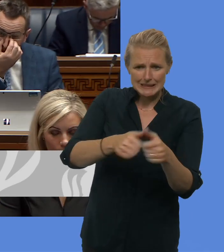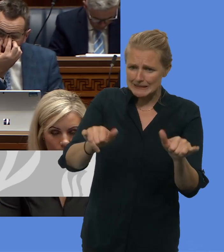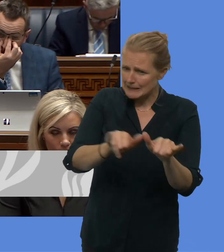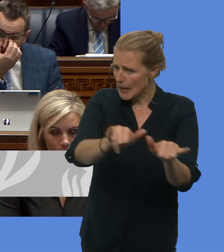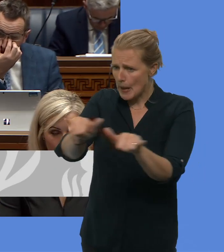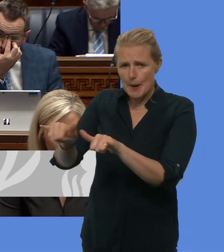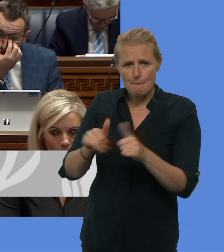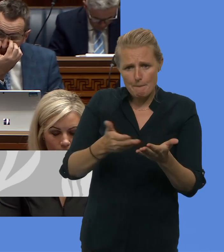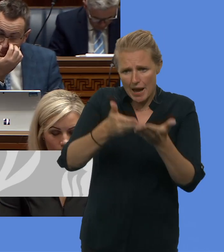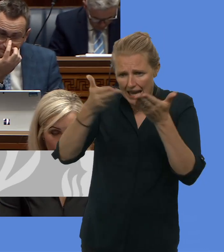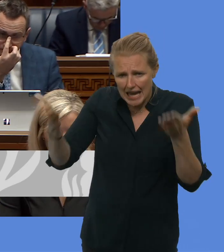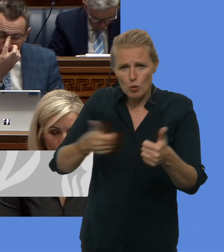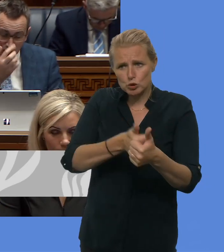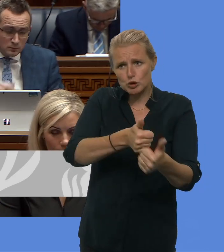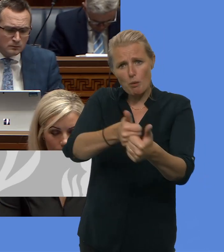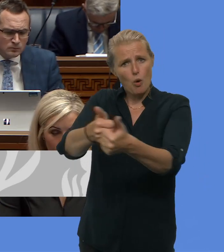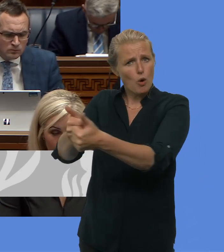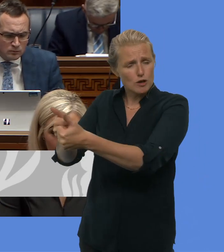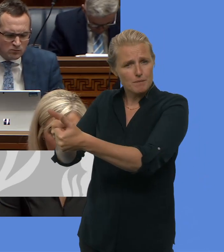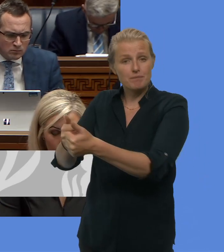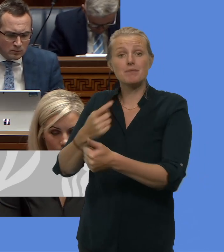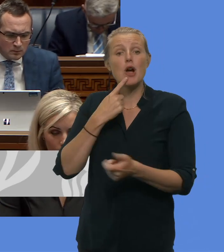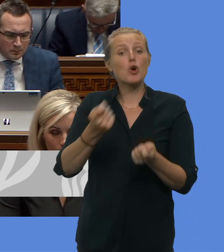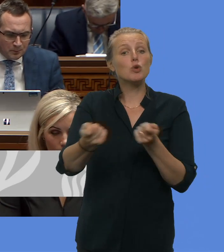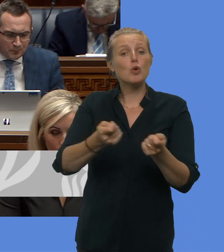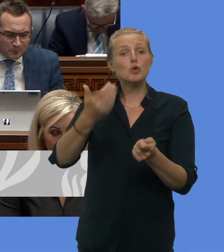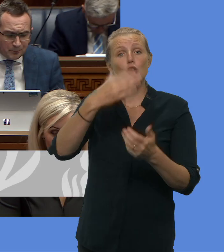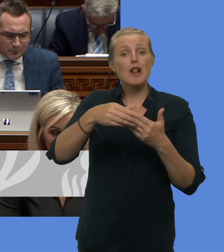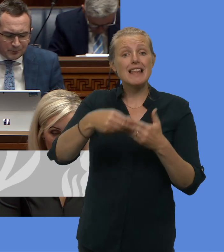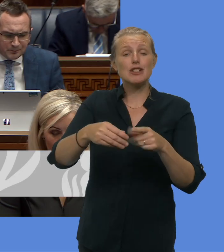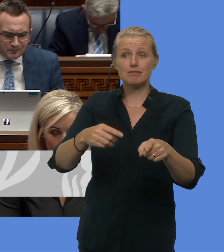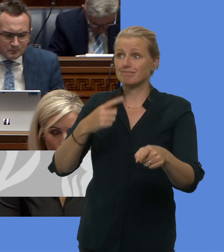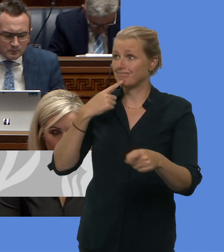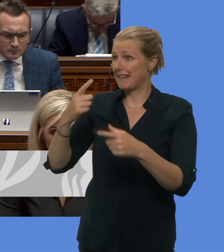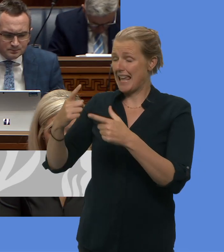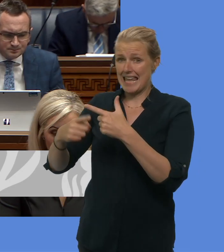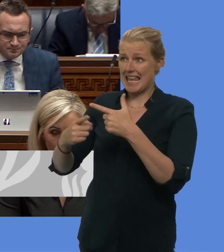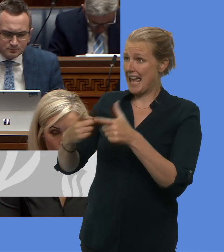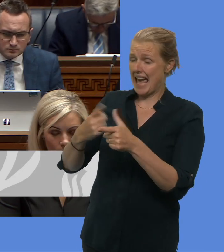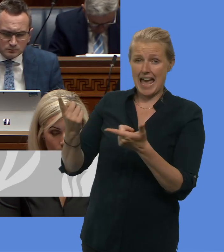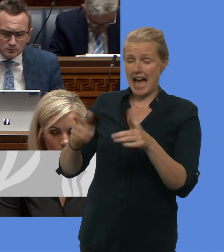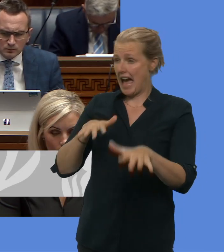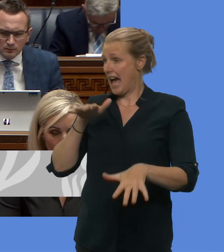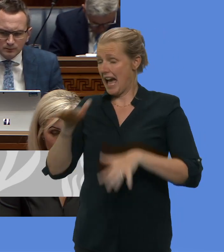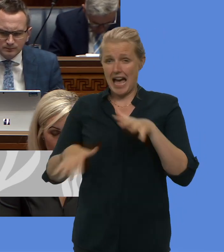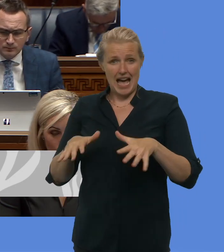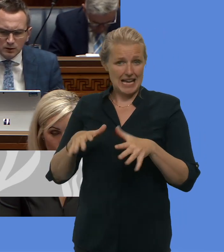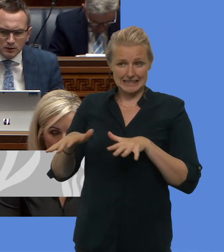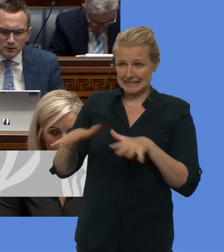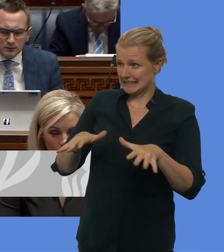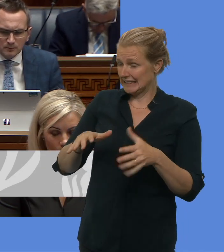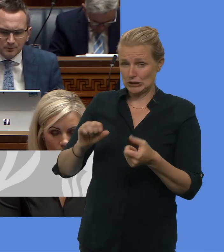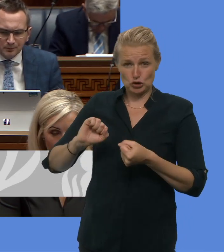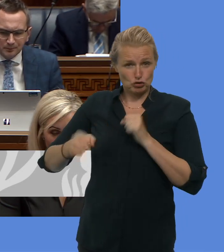equity. It outlined the perception of controlled school leaders that EA is stretched too thin and is conflicted by servicing all